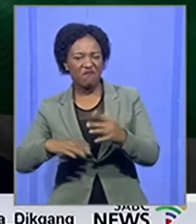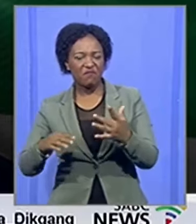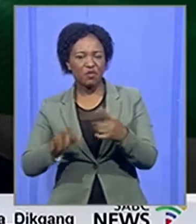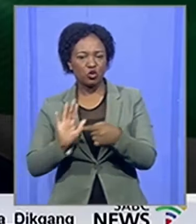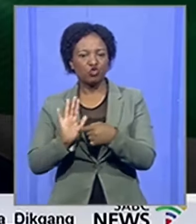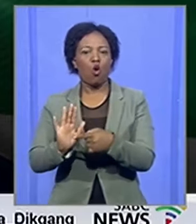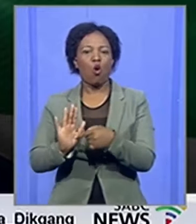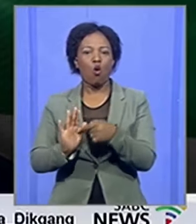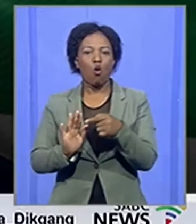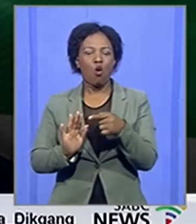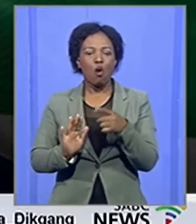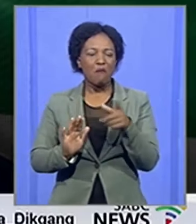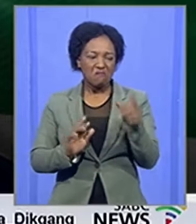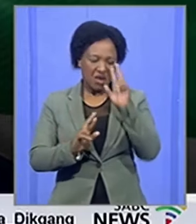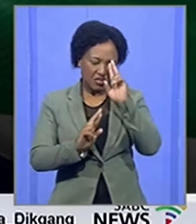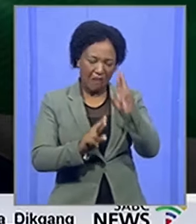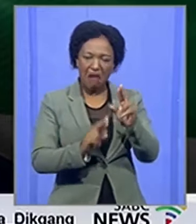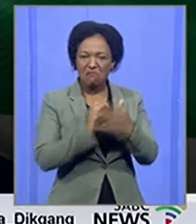e tlhomphe naga ya rena.